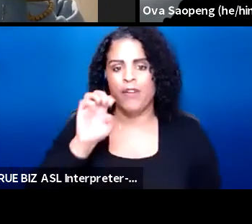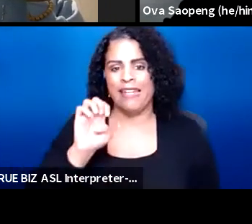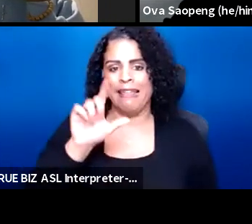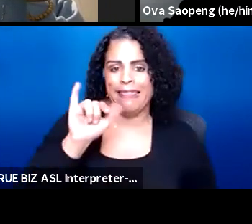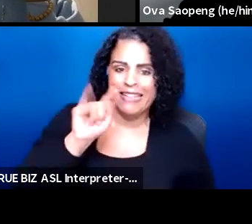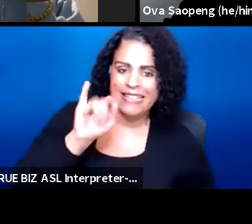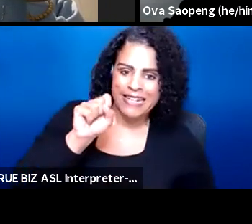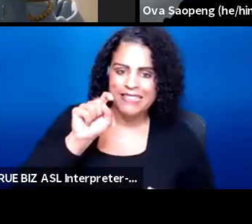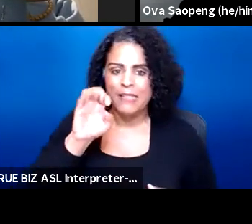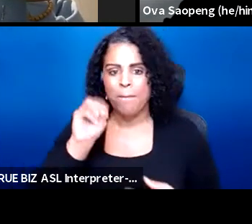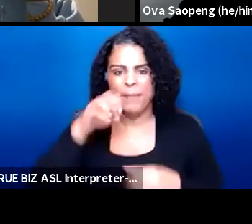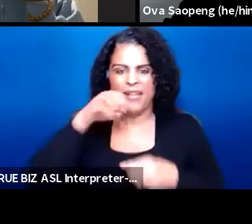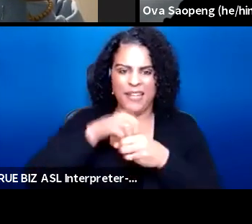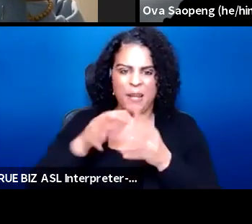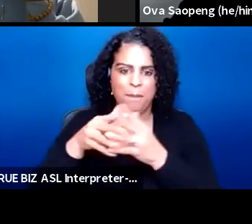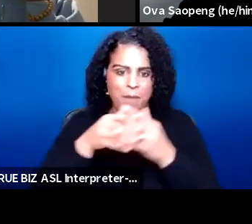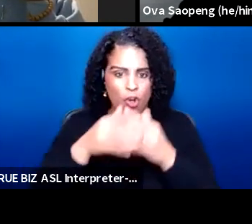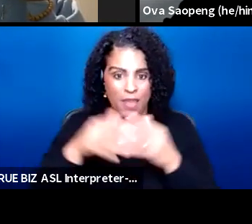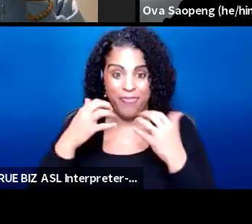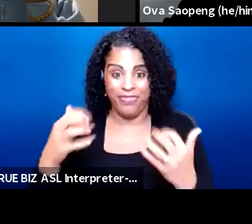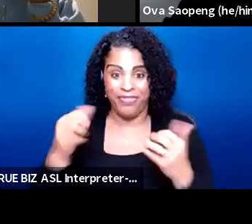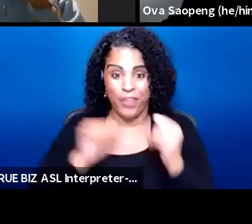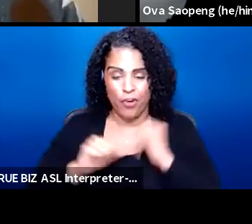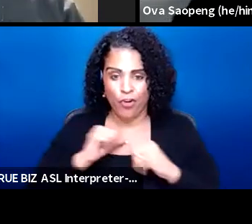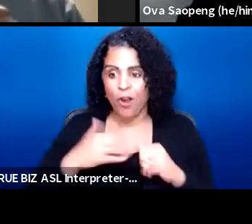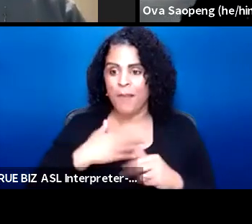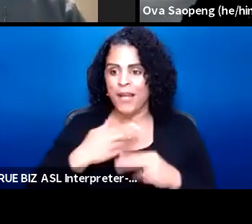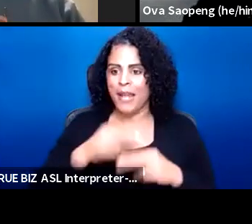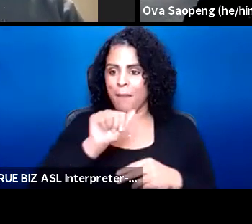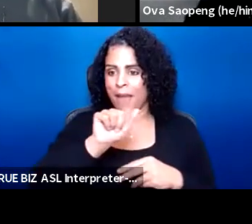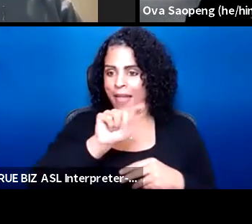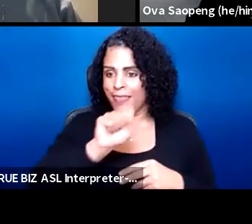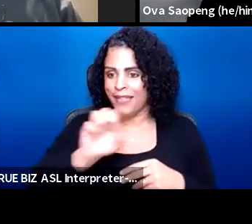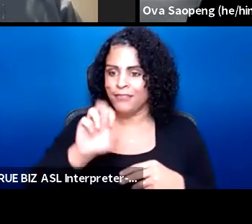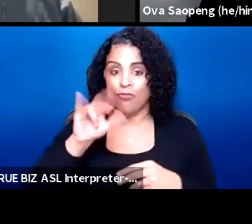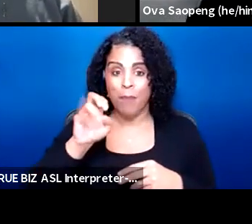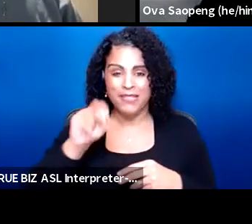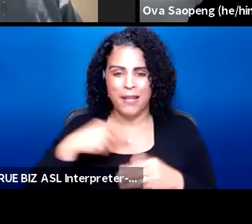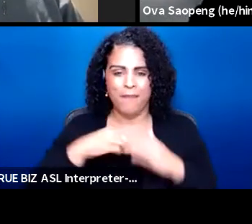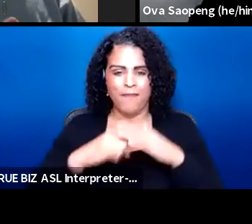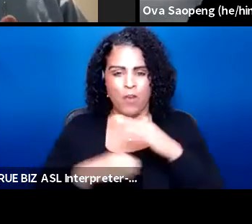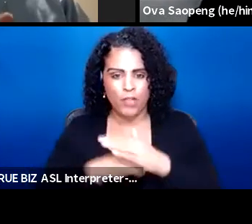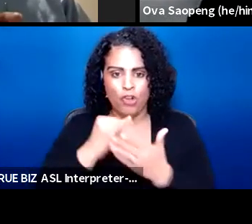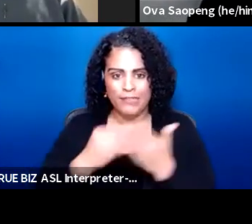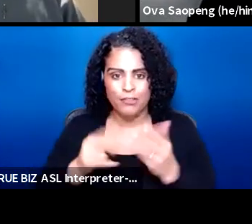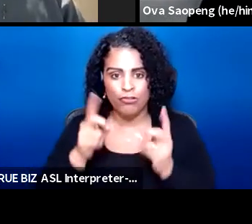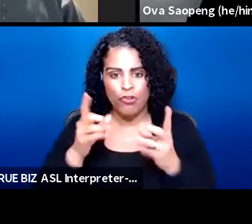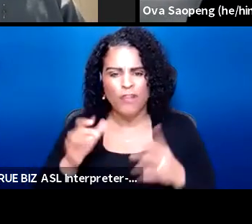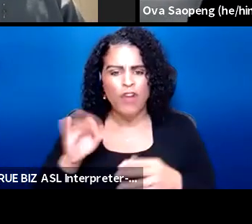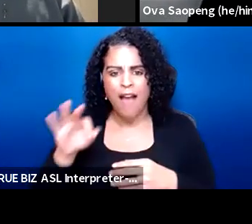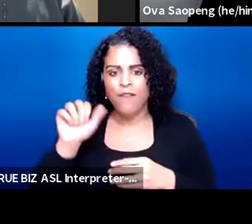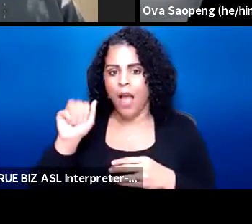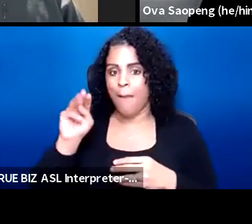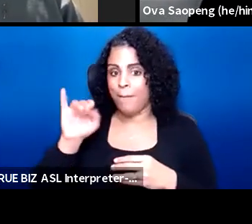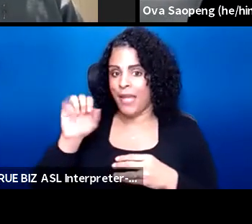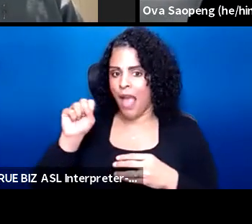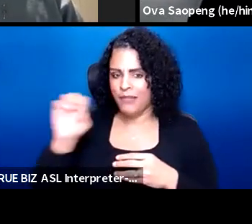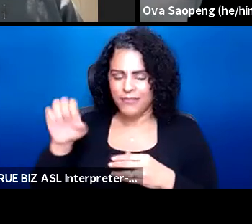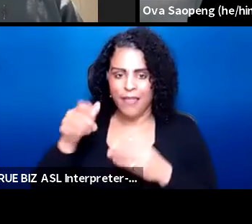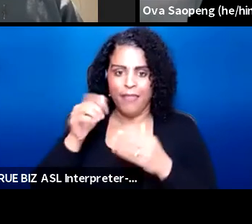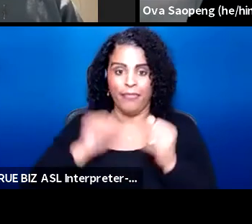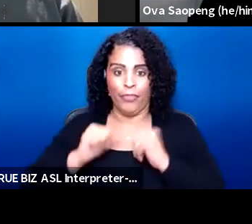the American theater. My name is Atlese Robison. I'm the founding artistic director of Ambiance Theater Company. Ambiance is a